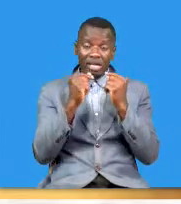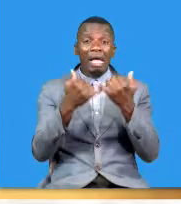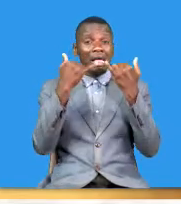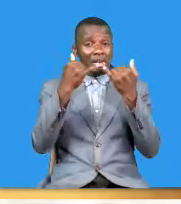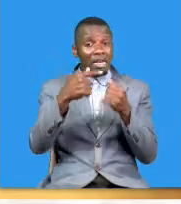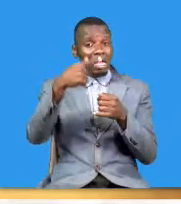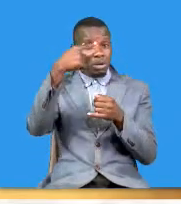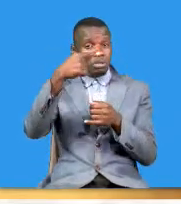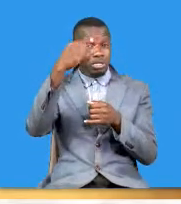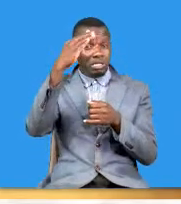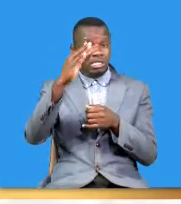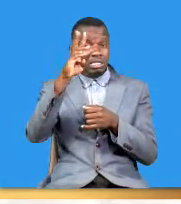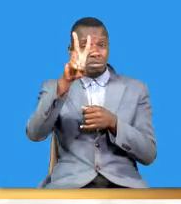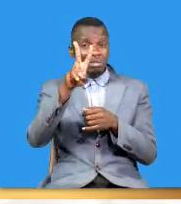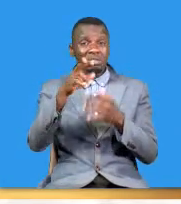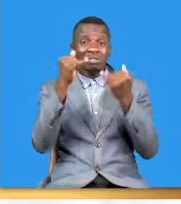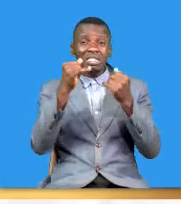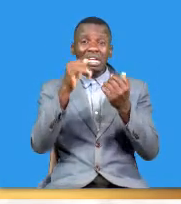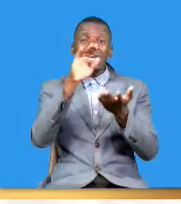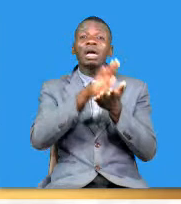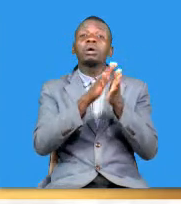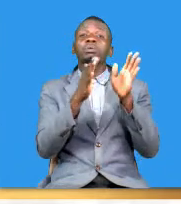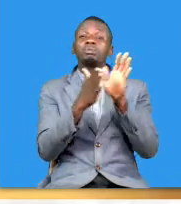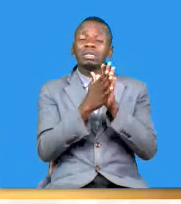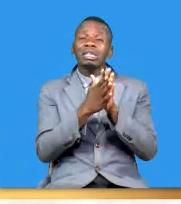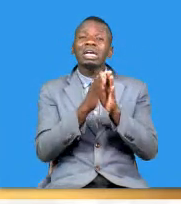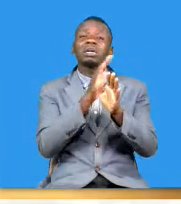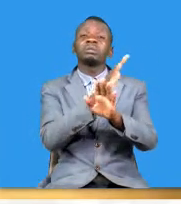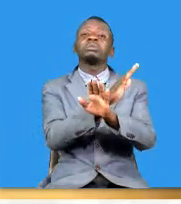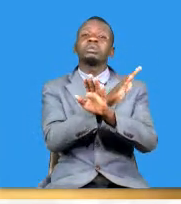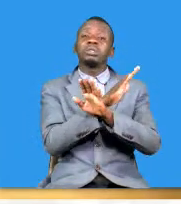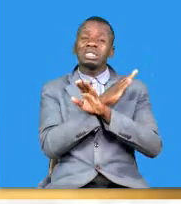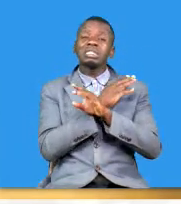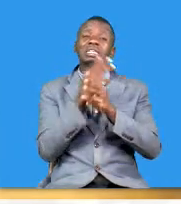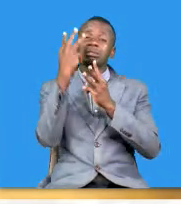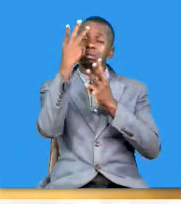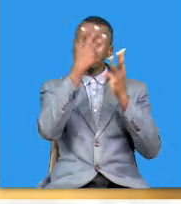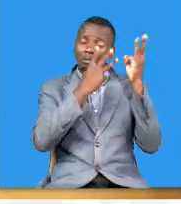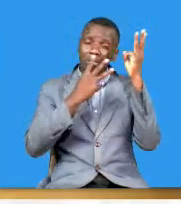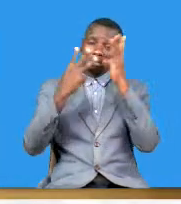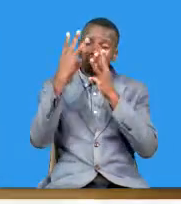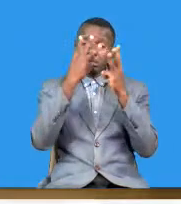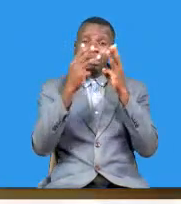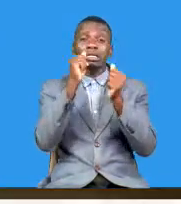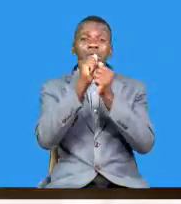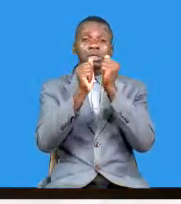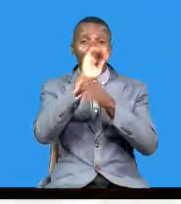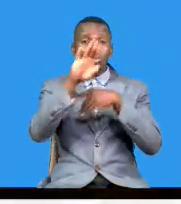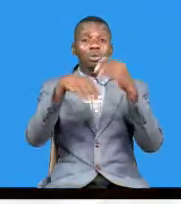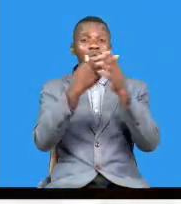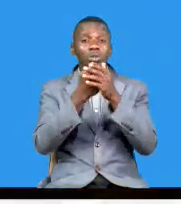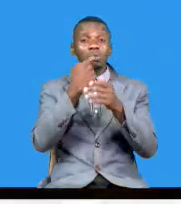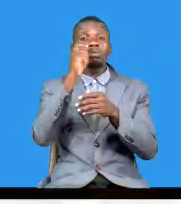has become a national concern and a crisis that we must work together to arrest.